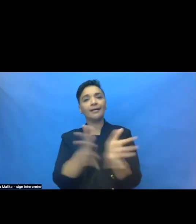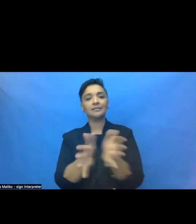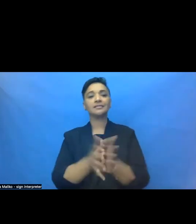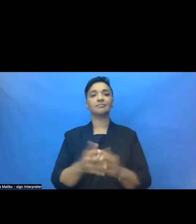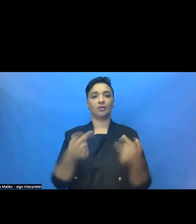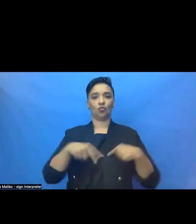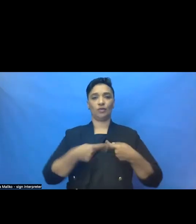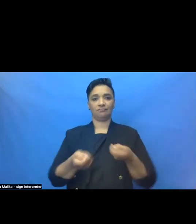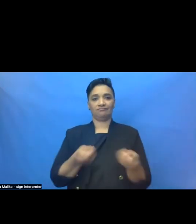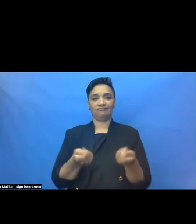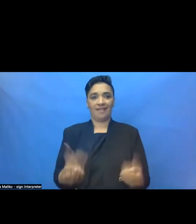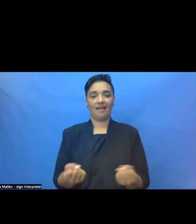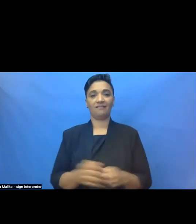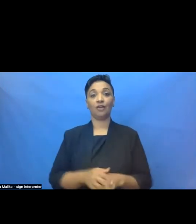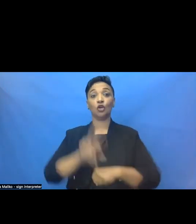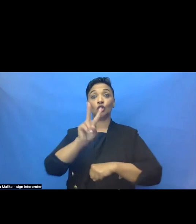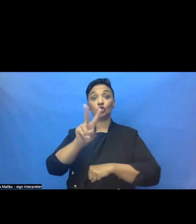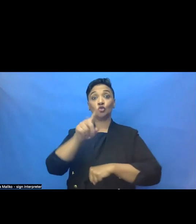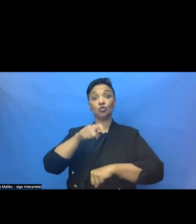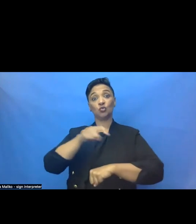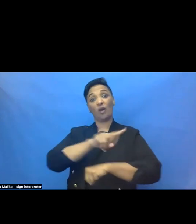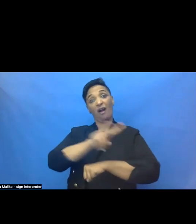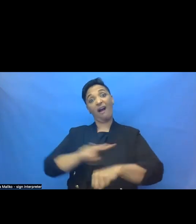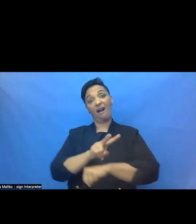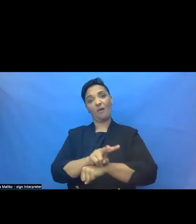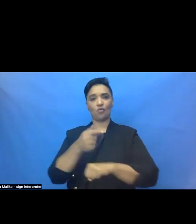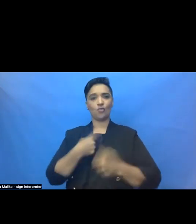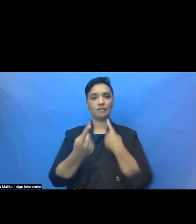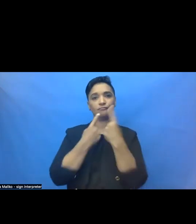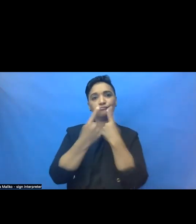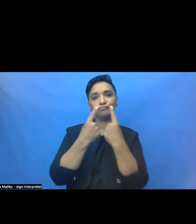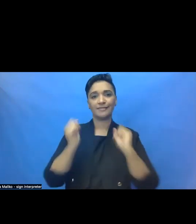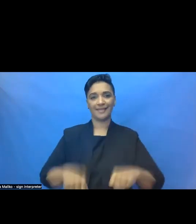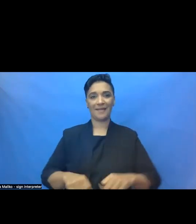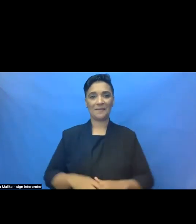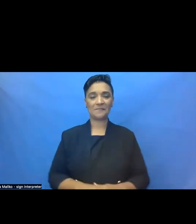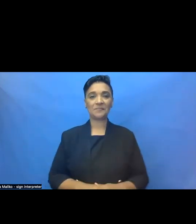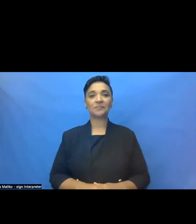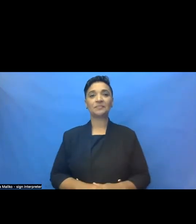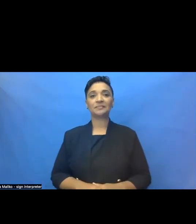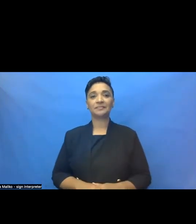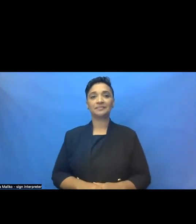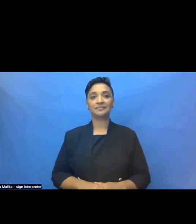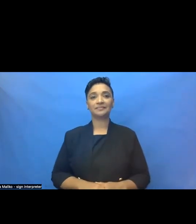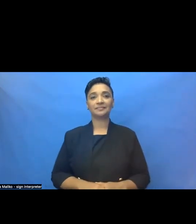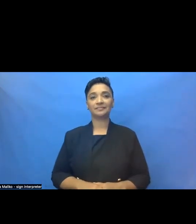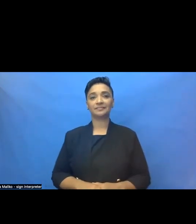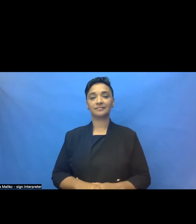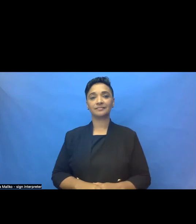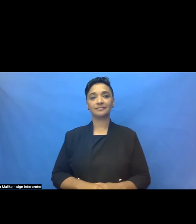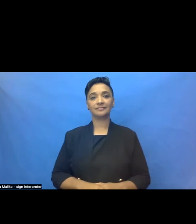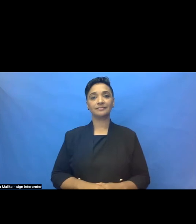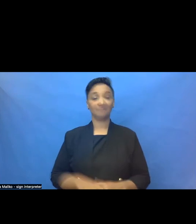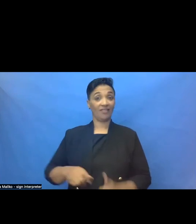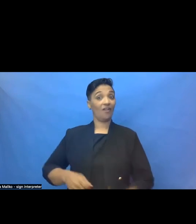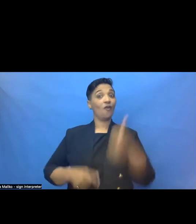housekeeping, we have an hour and a half, so let's get started. I would first like to introduce,